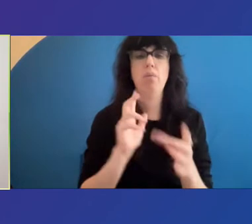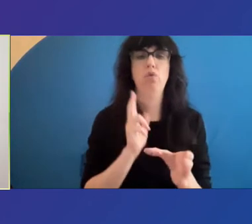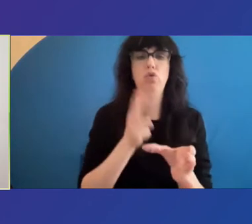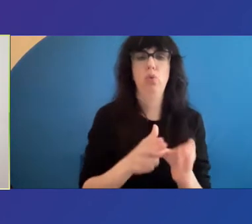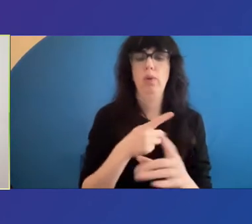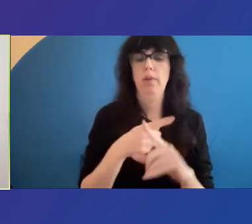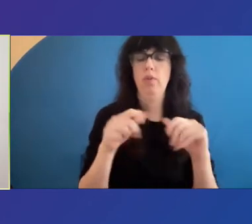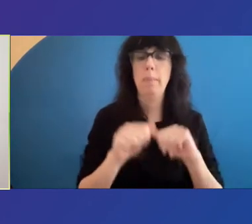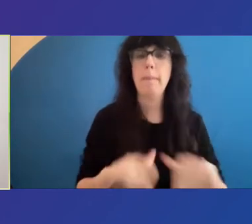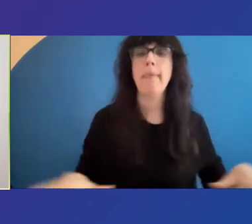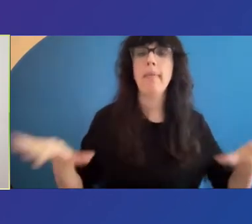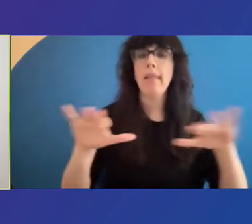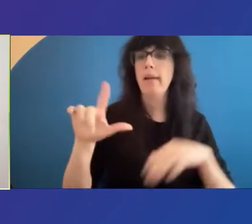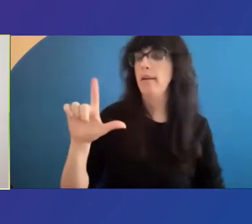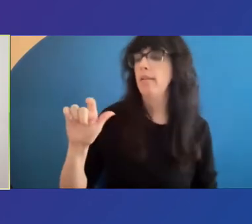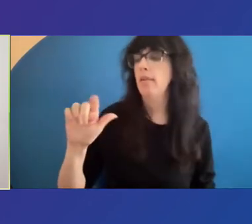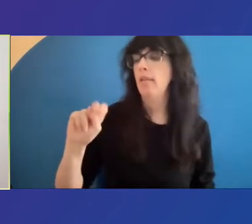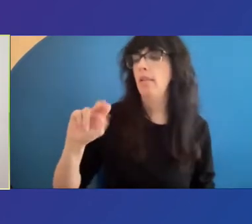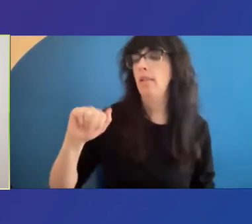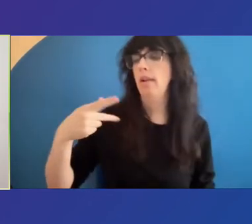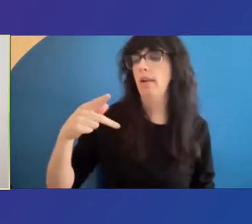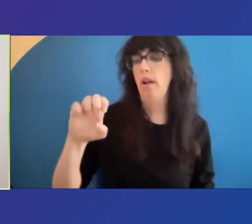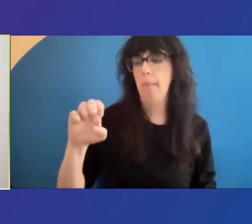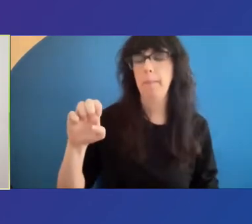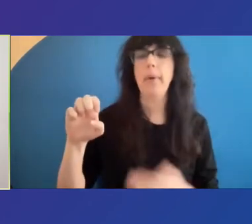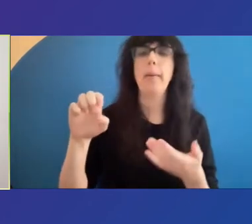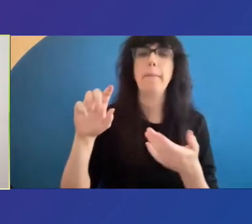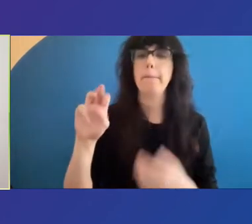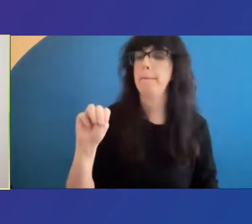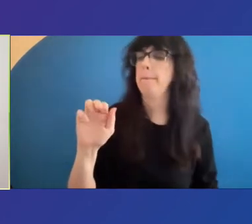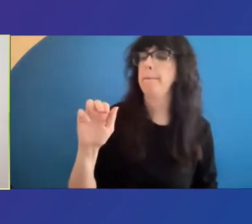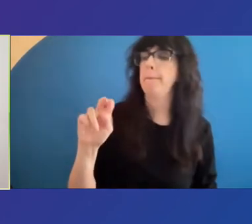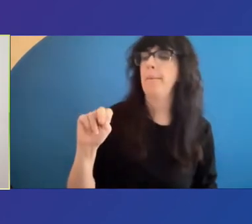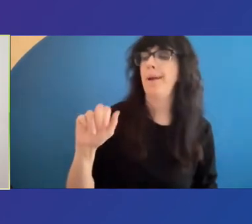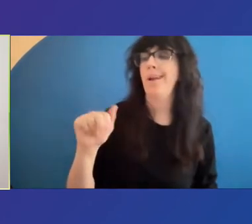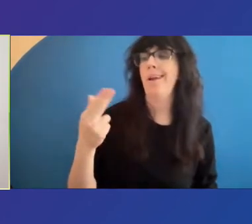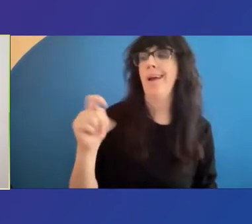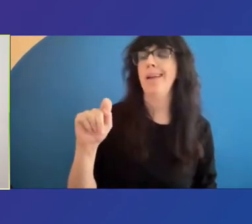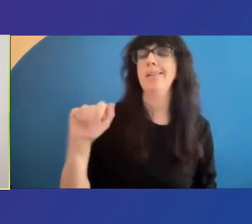Lenape, Manahatta, currently known as Manhattan.